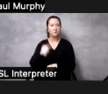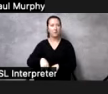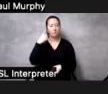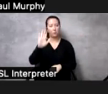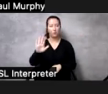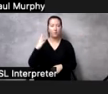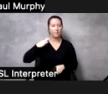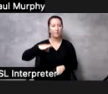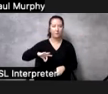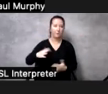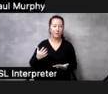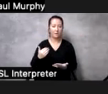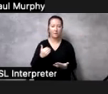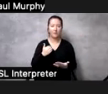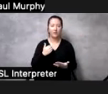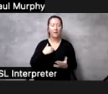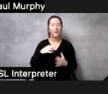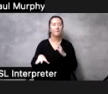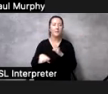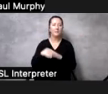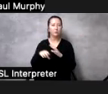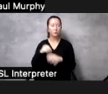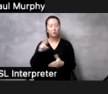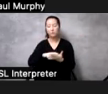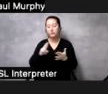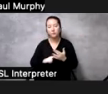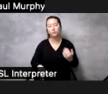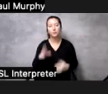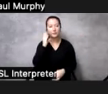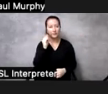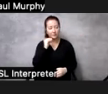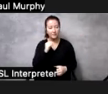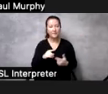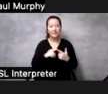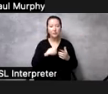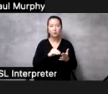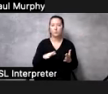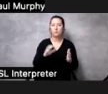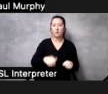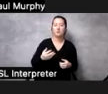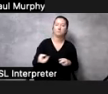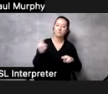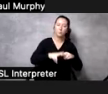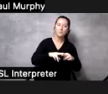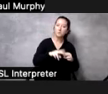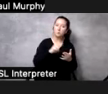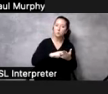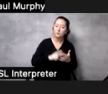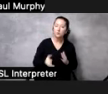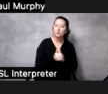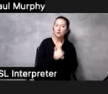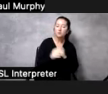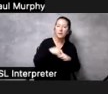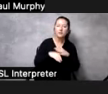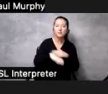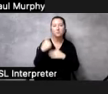get external summer research experience, where then the students can gain research skills, access to instruments, expand